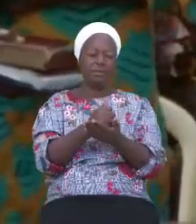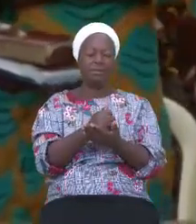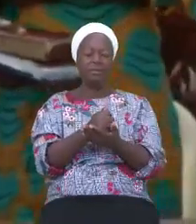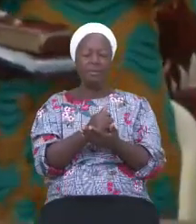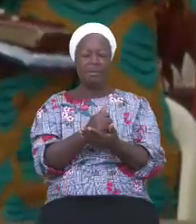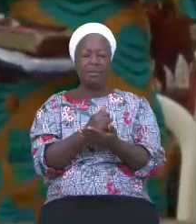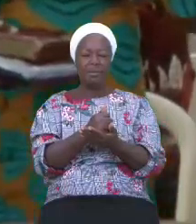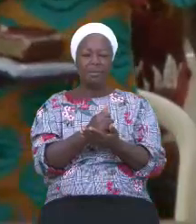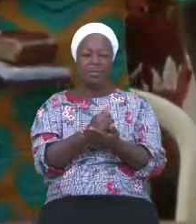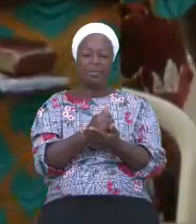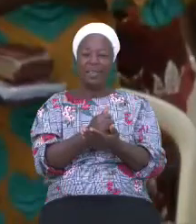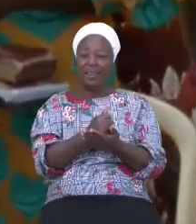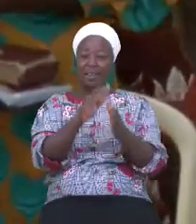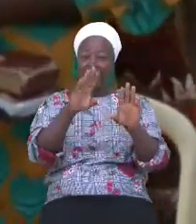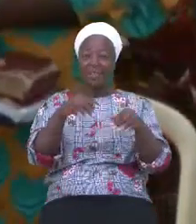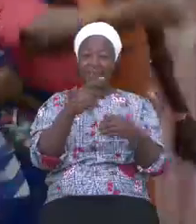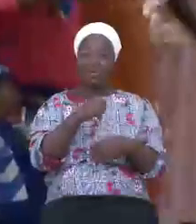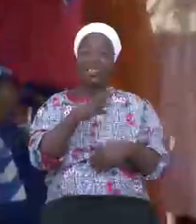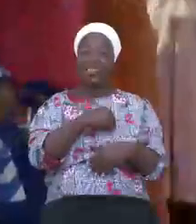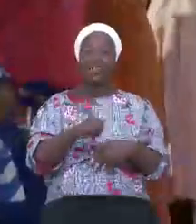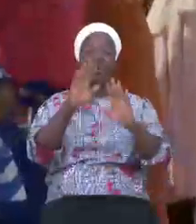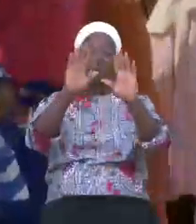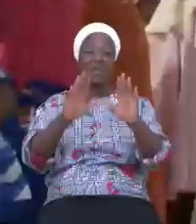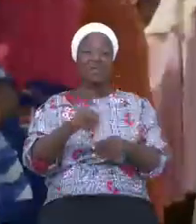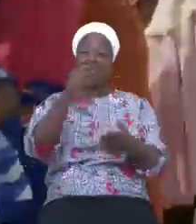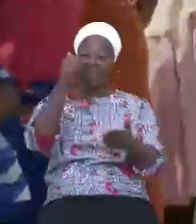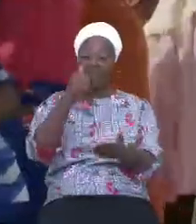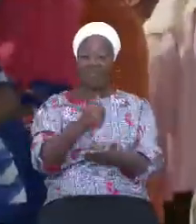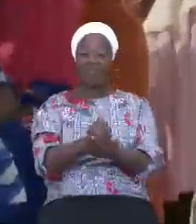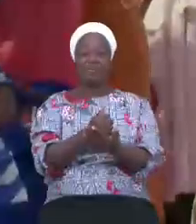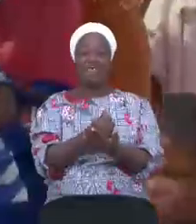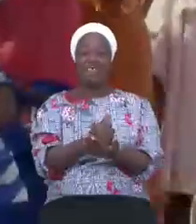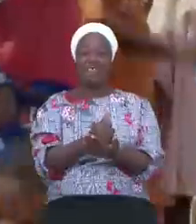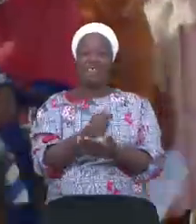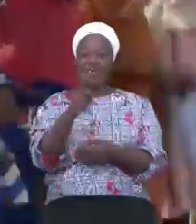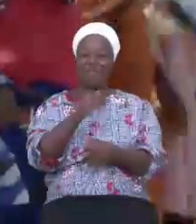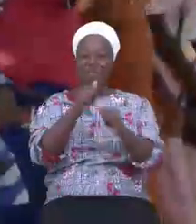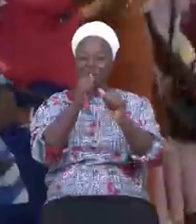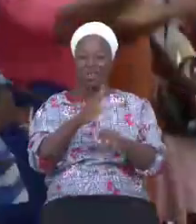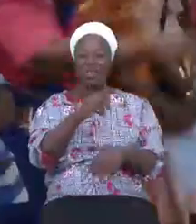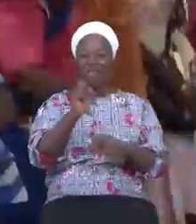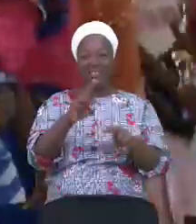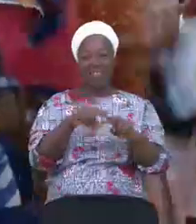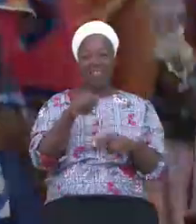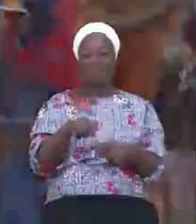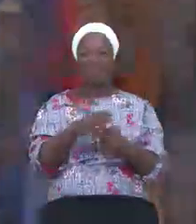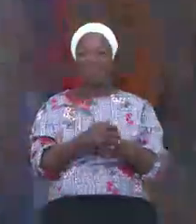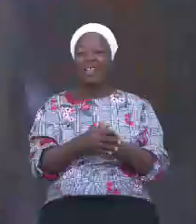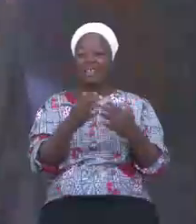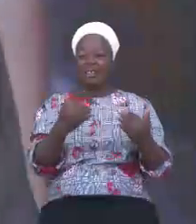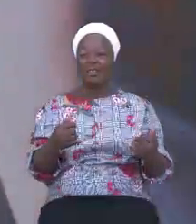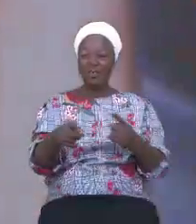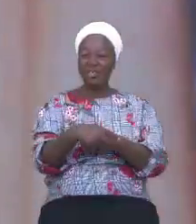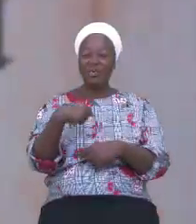Give me a lively amen. Amen. You are blessed. You can sit down. Today we